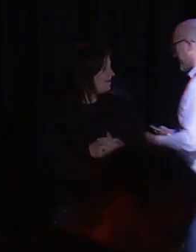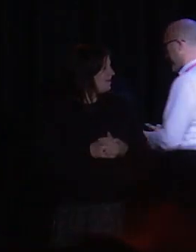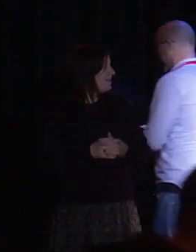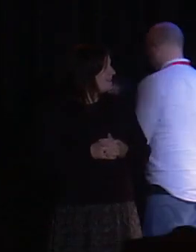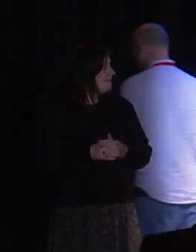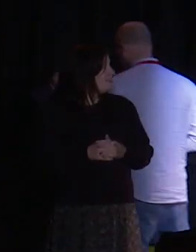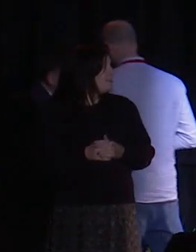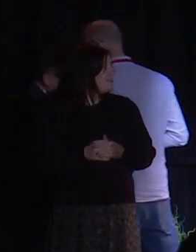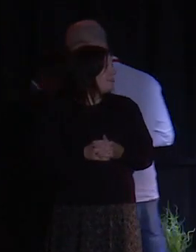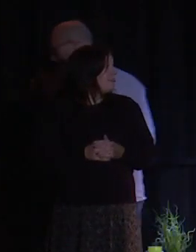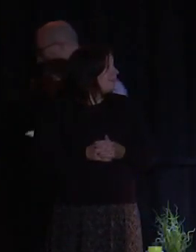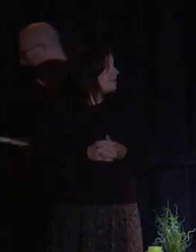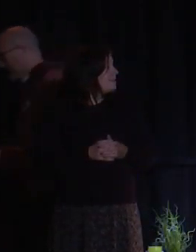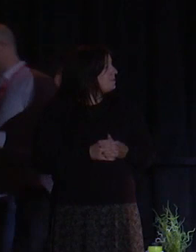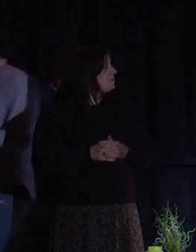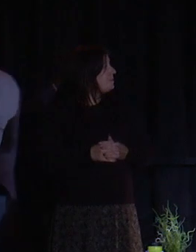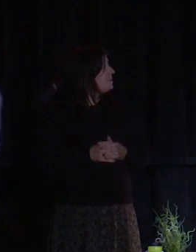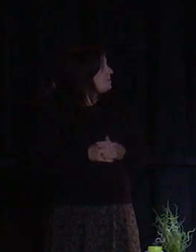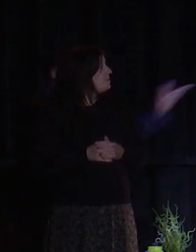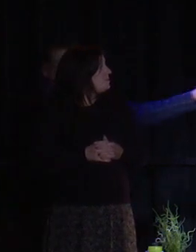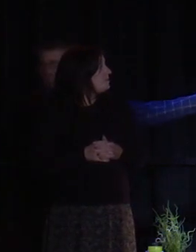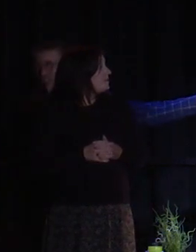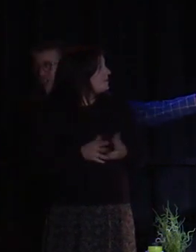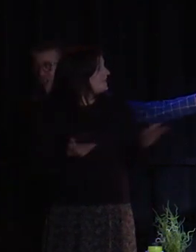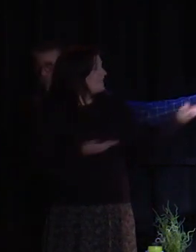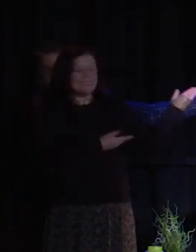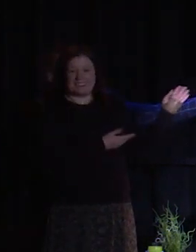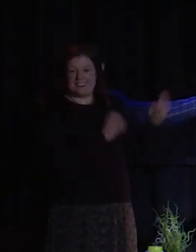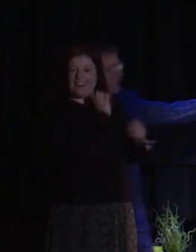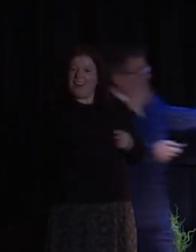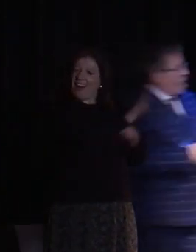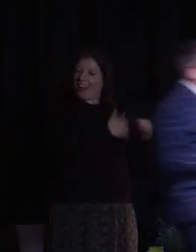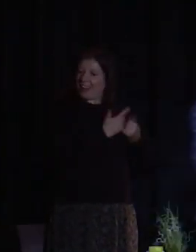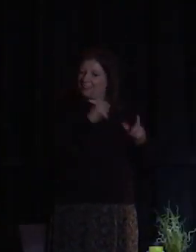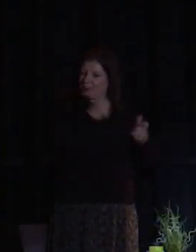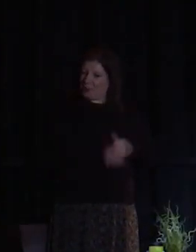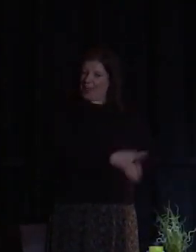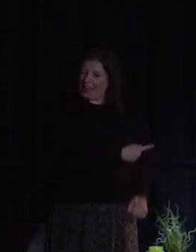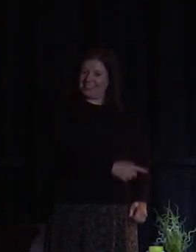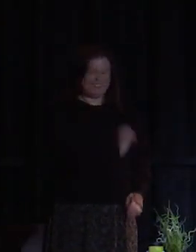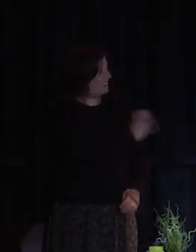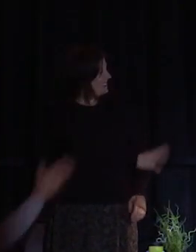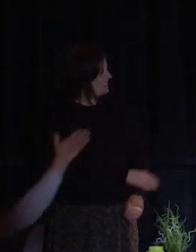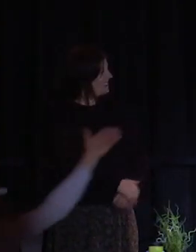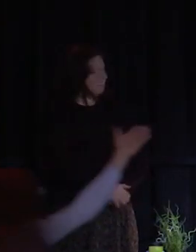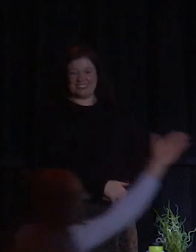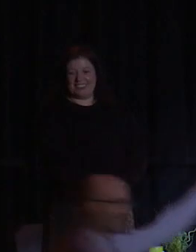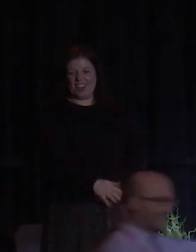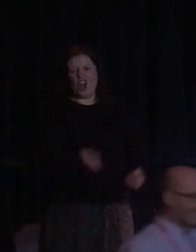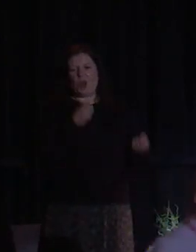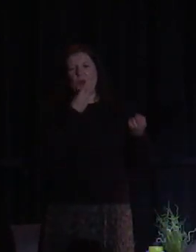Thank you very much. The clicker. Best last shot. You missed your last photo. Come on. That's the thing of great